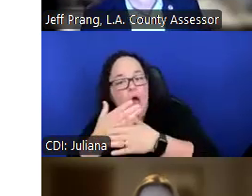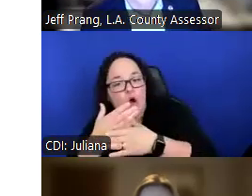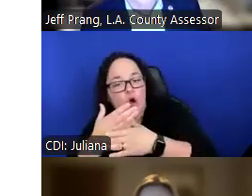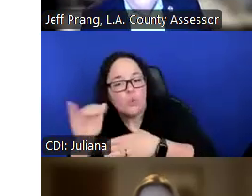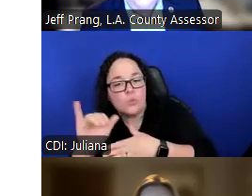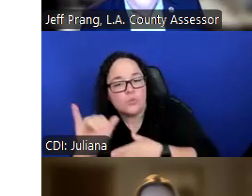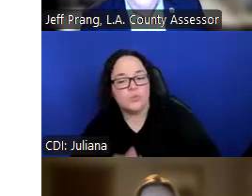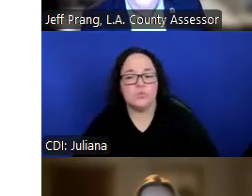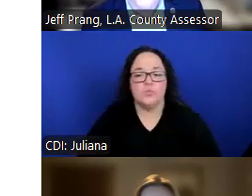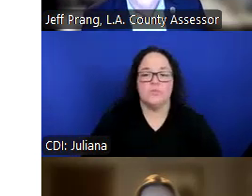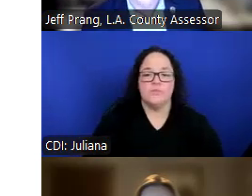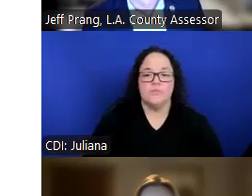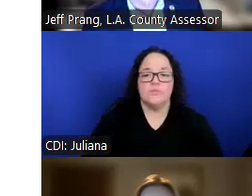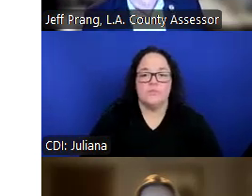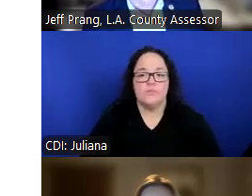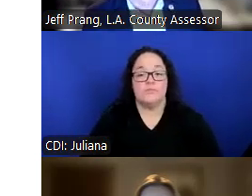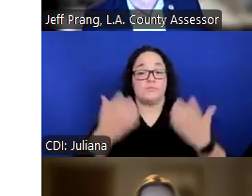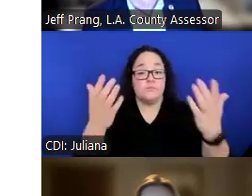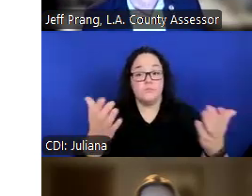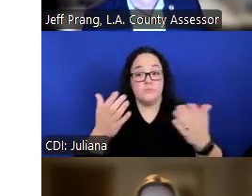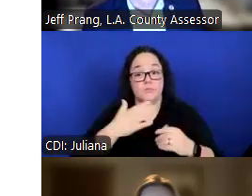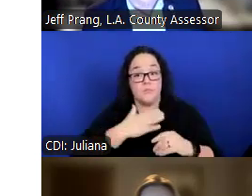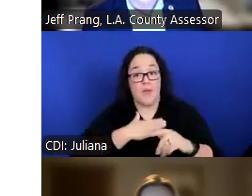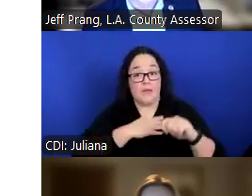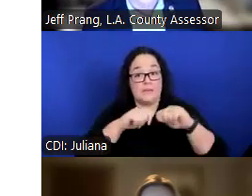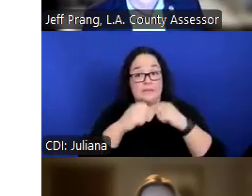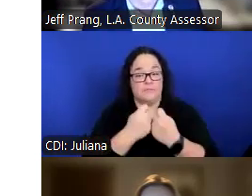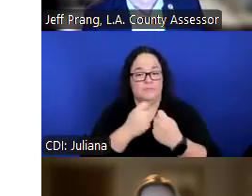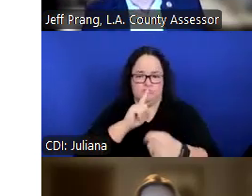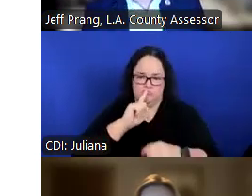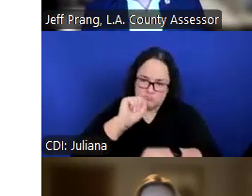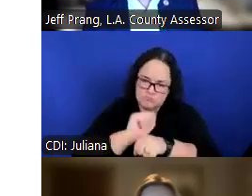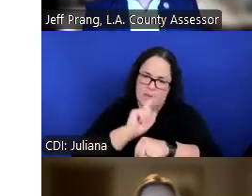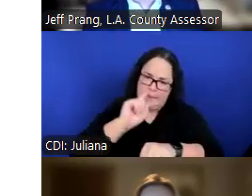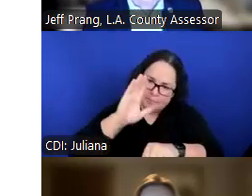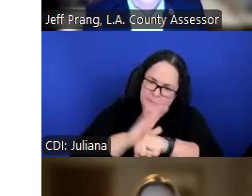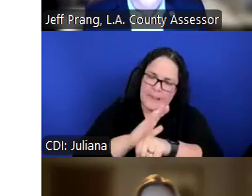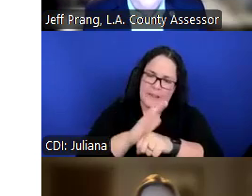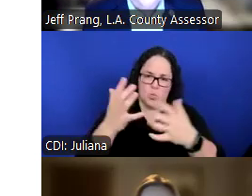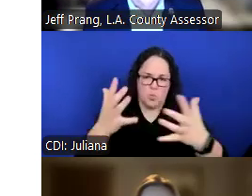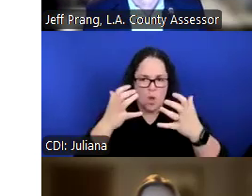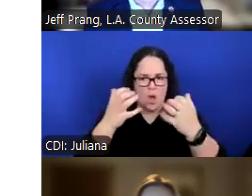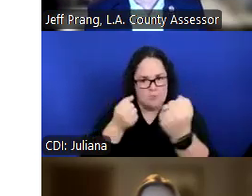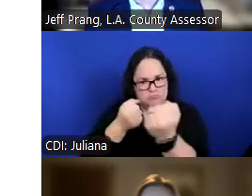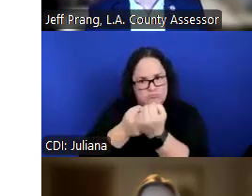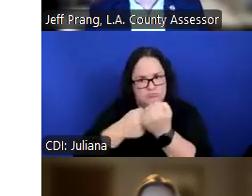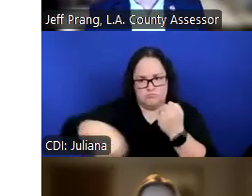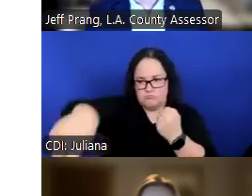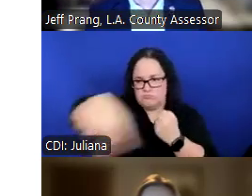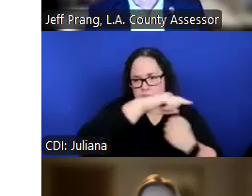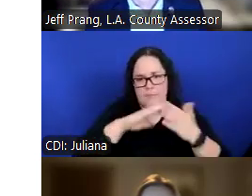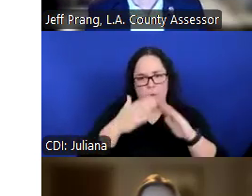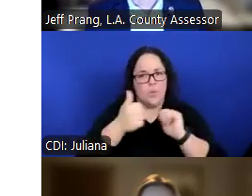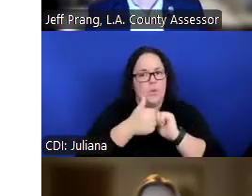committed to supporting our community through these very challenging times that we've all experienced with the recent fires by offering